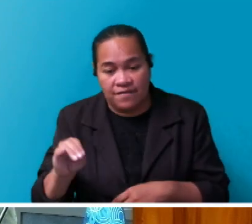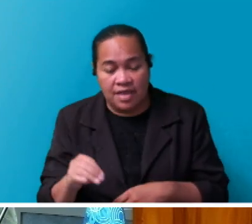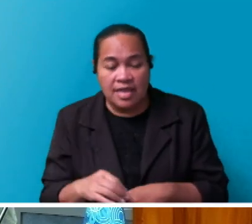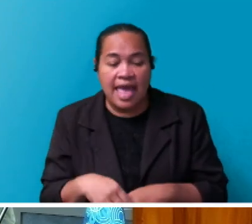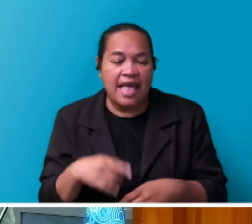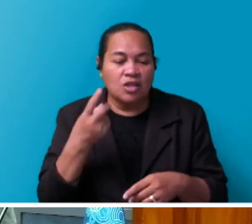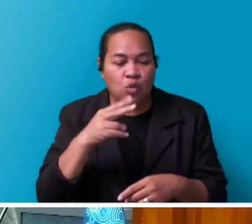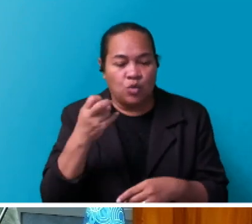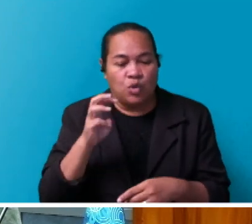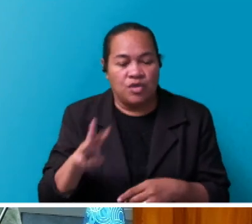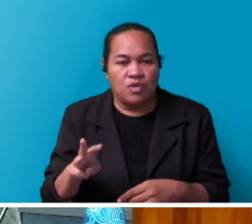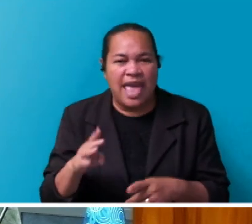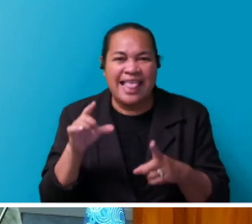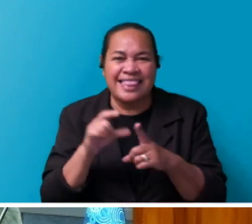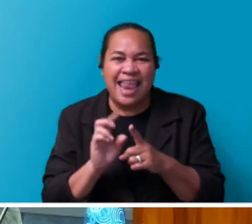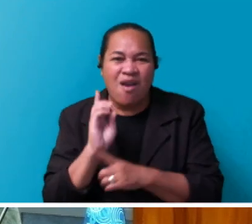Declaration, and the